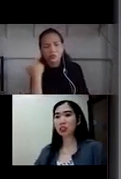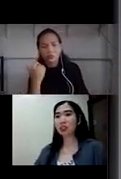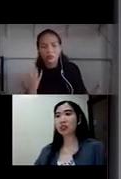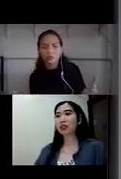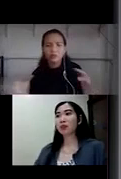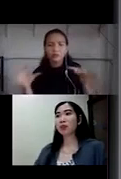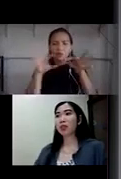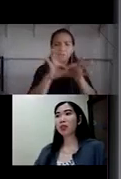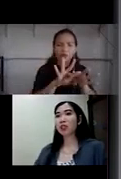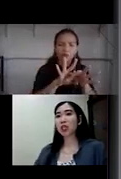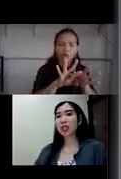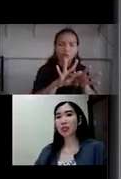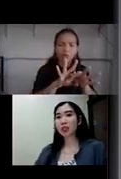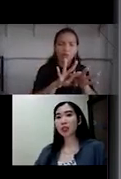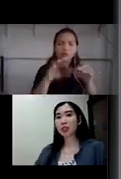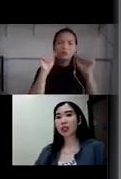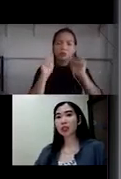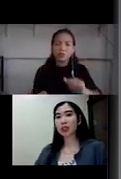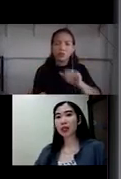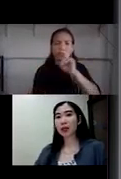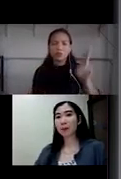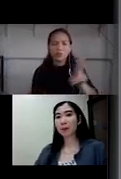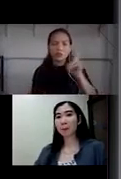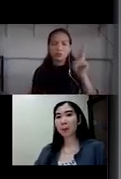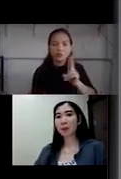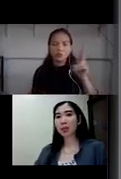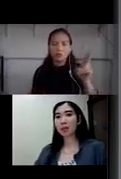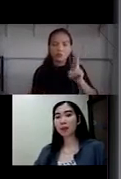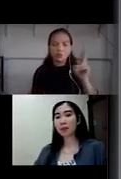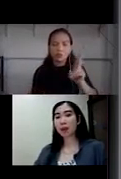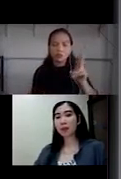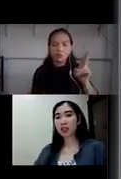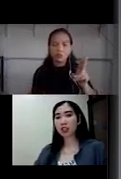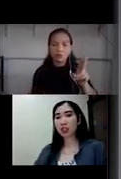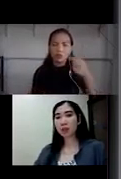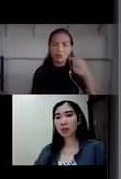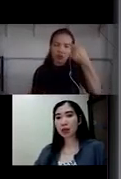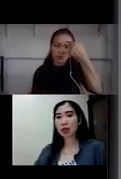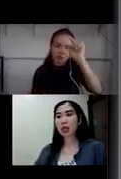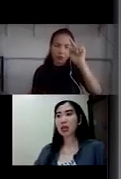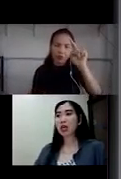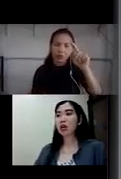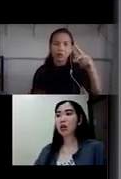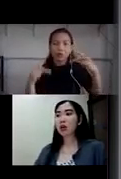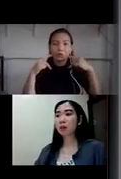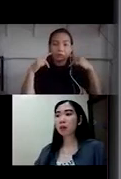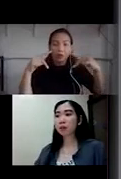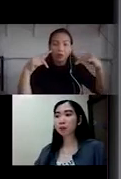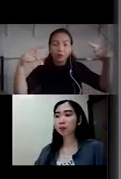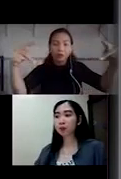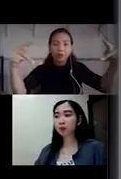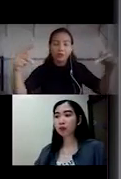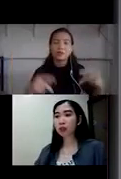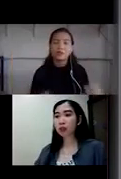collaboration, pwede nyo siyang gamitin sa pagpa-publish ng mga